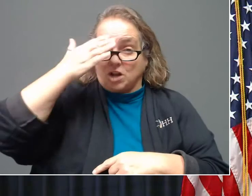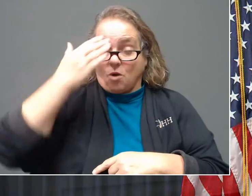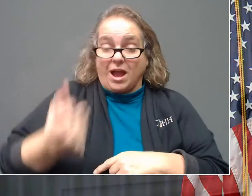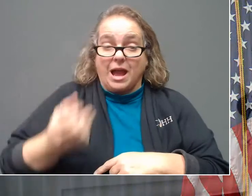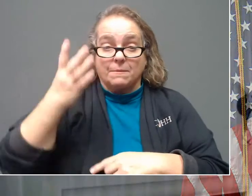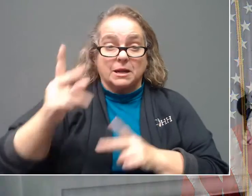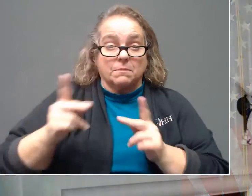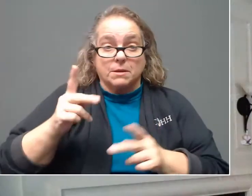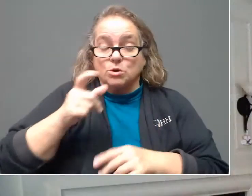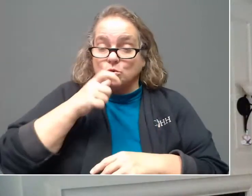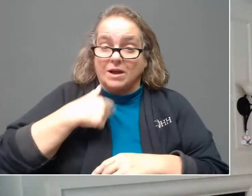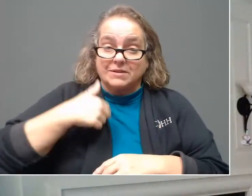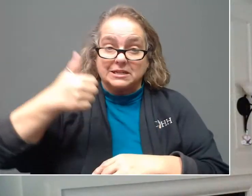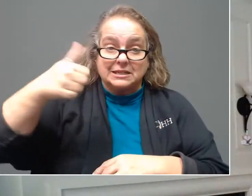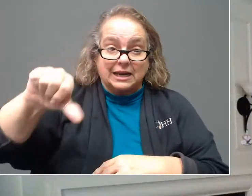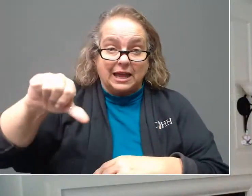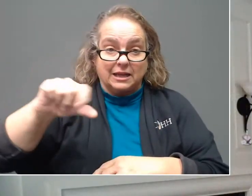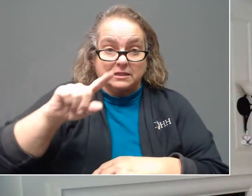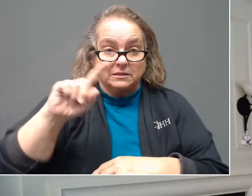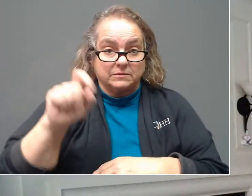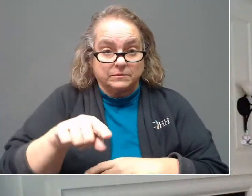are.